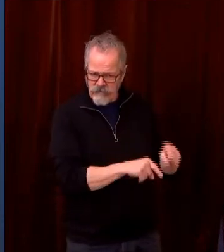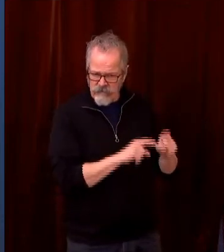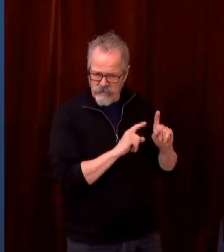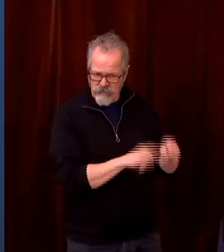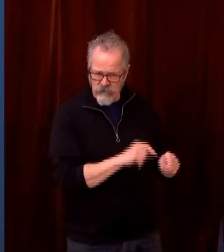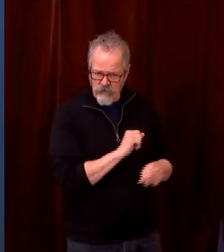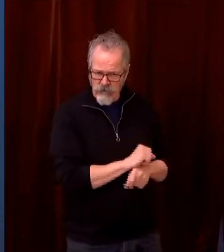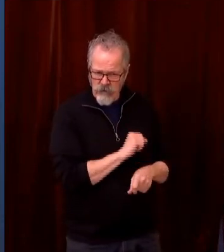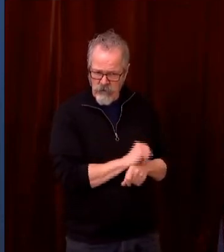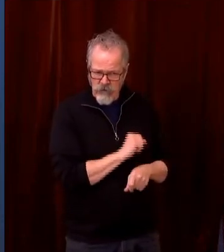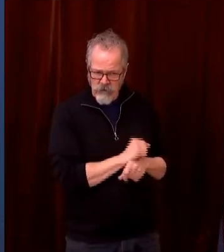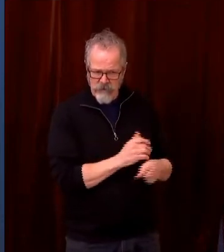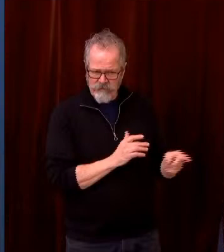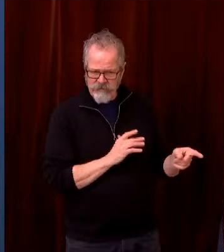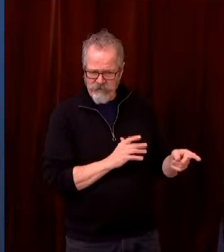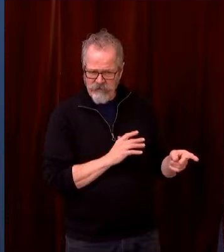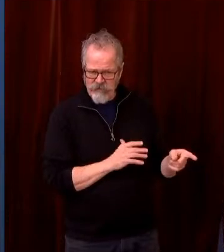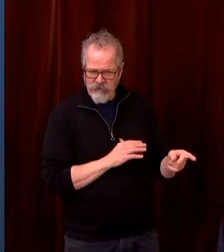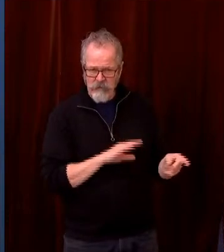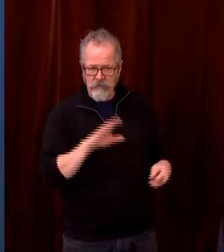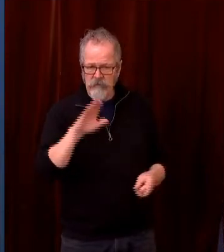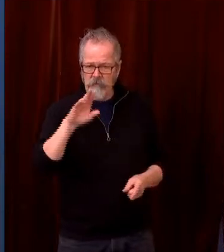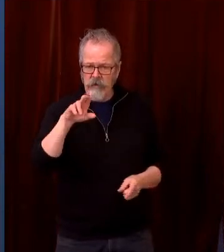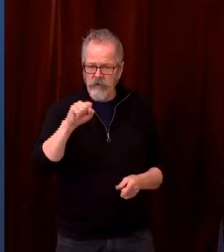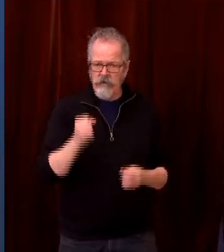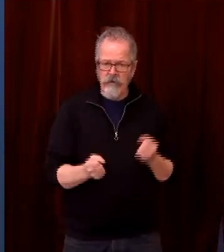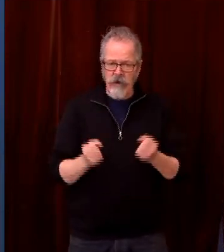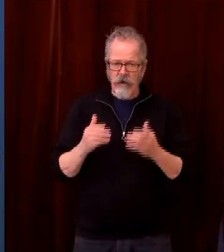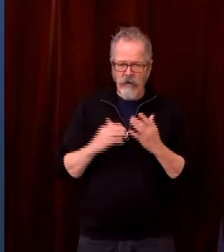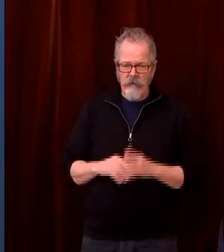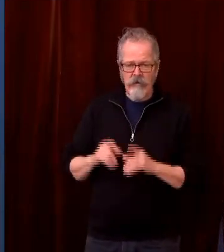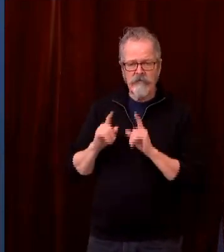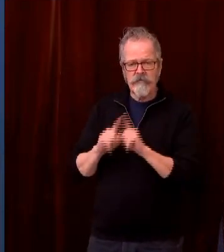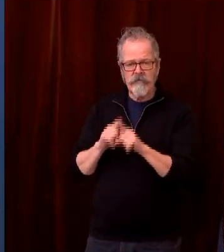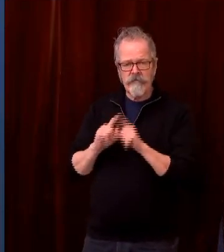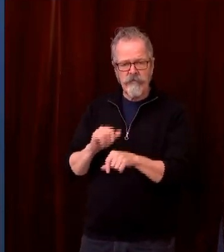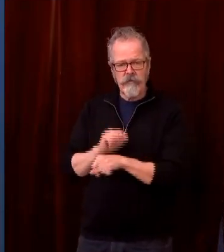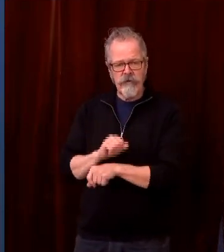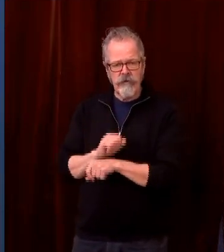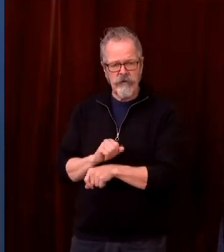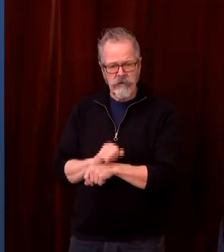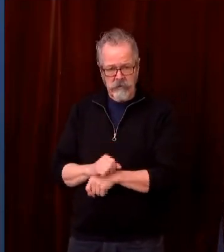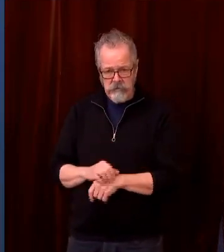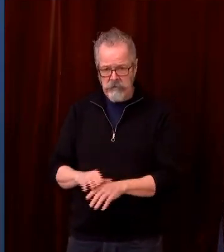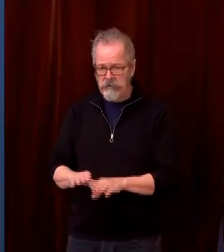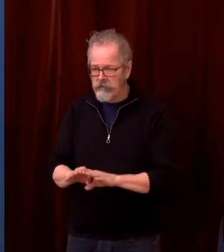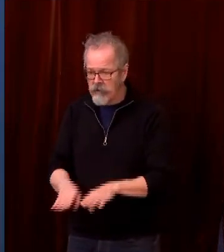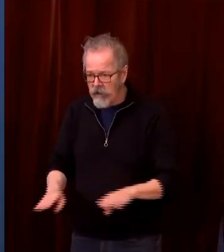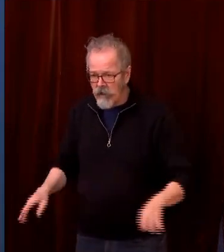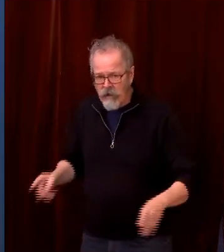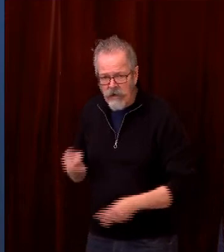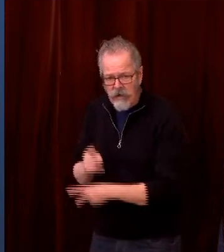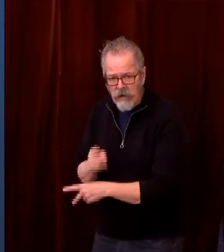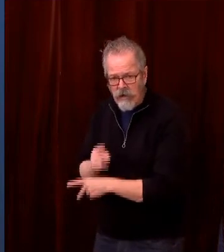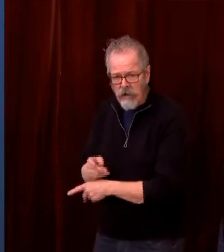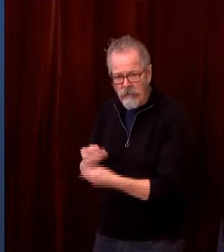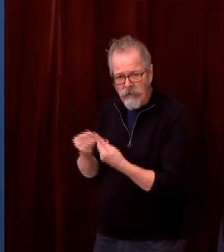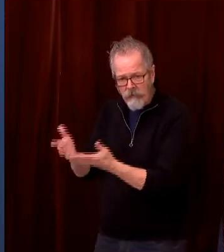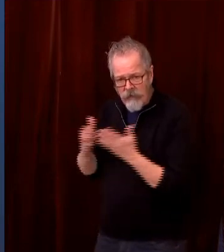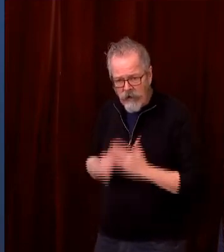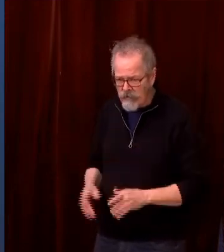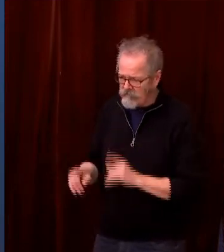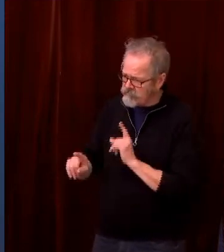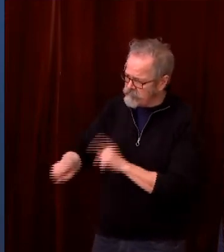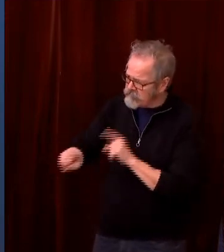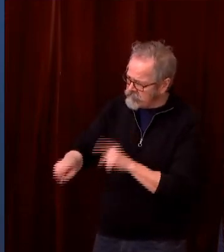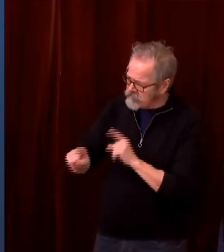sure that we can commute. It's not anything more than we've asked from our childcare providers. And they've stepped up to the plate, or to